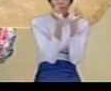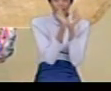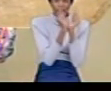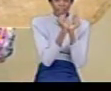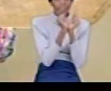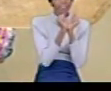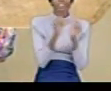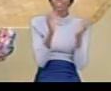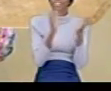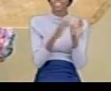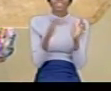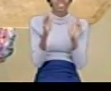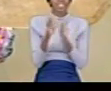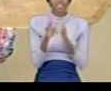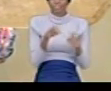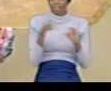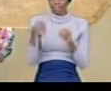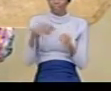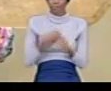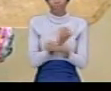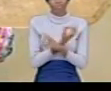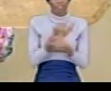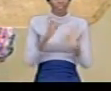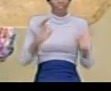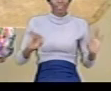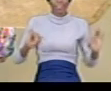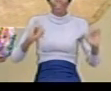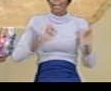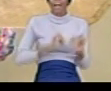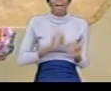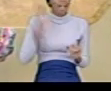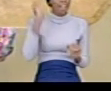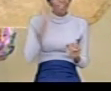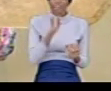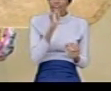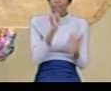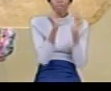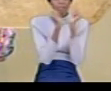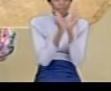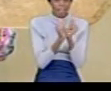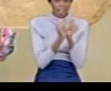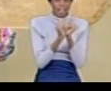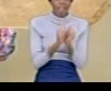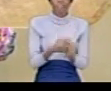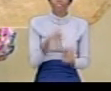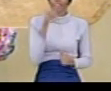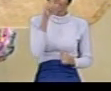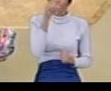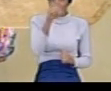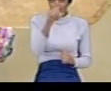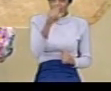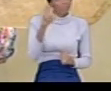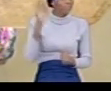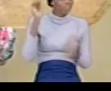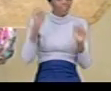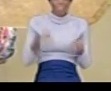be bound since Jesus sets you free. You cannot be bound.